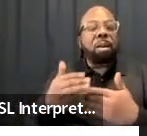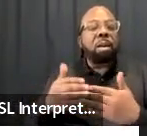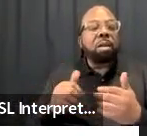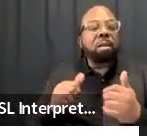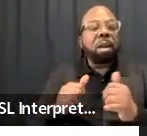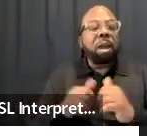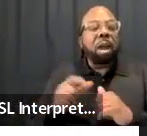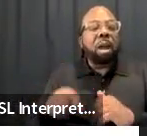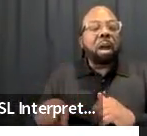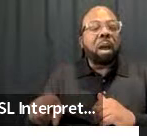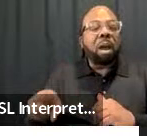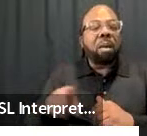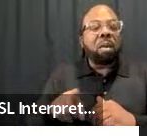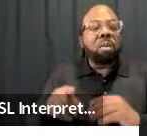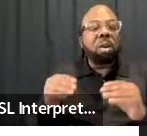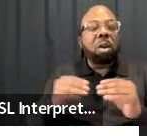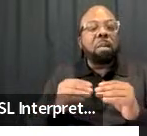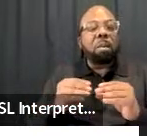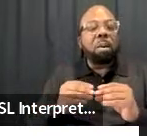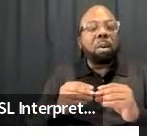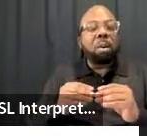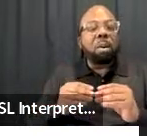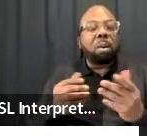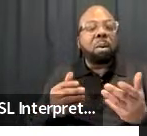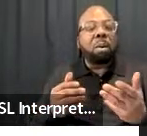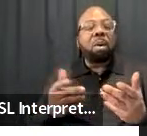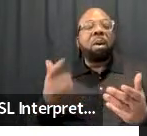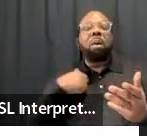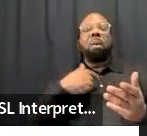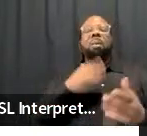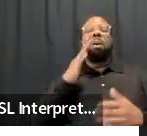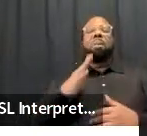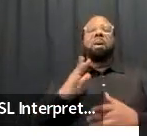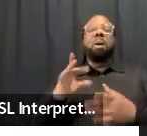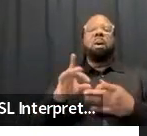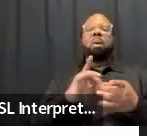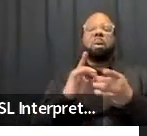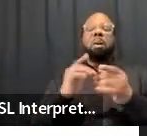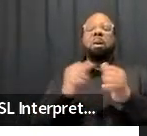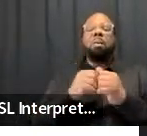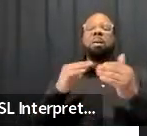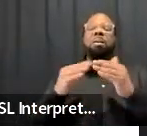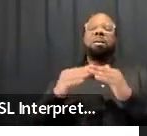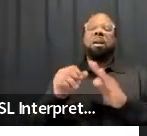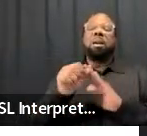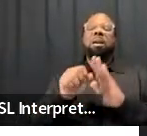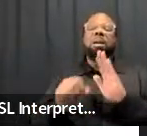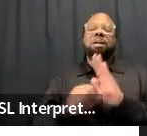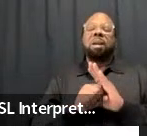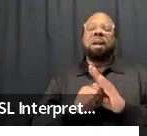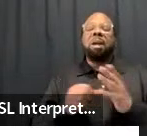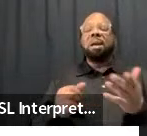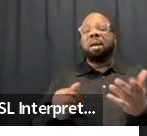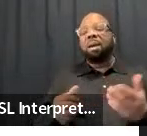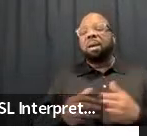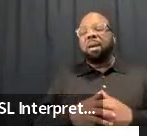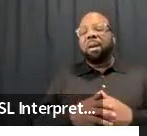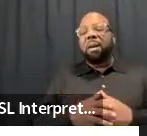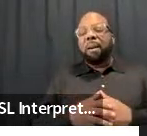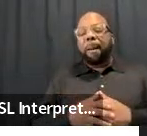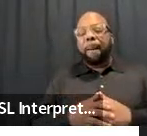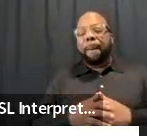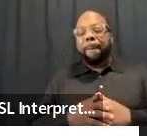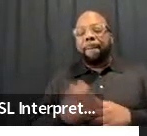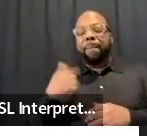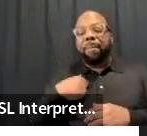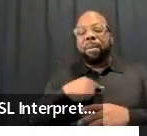question. Thank you, Kendall. And absolutely, we are endeavoring to coordinate this with our city and state partners to the absolute maximum possible. We